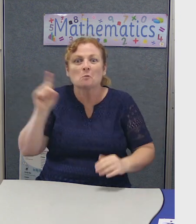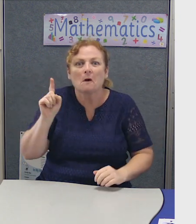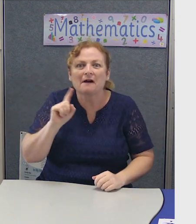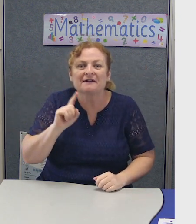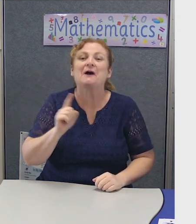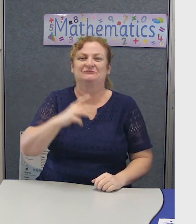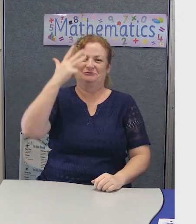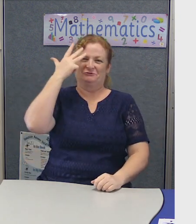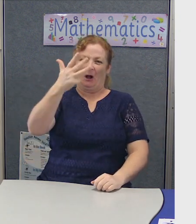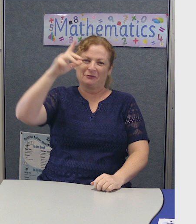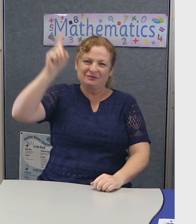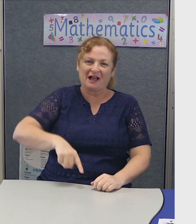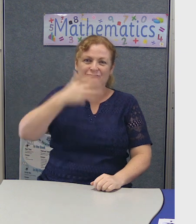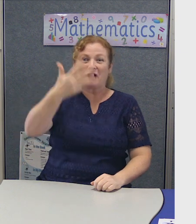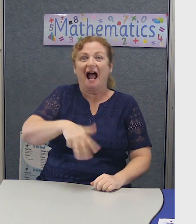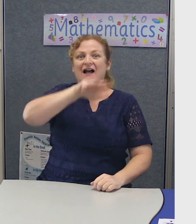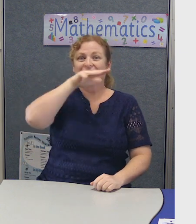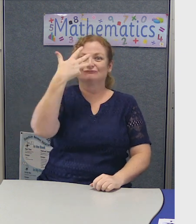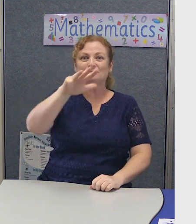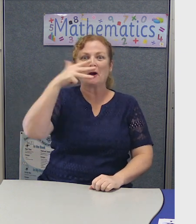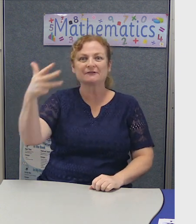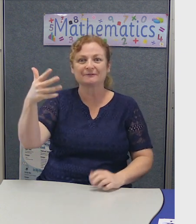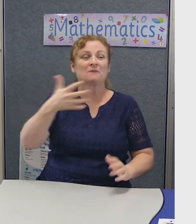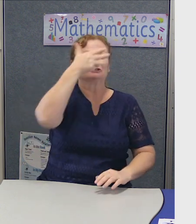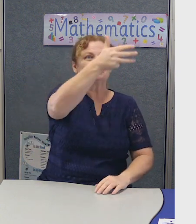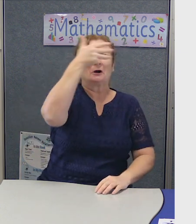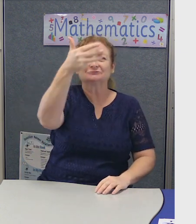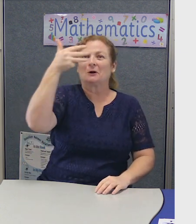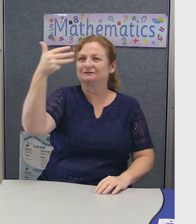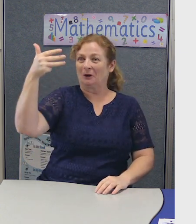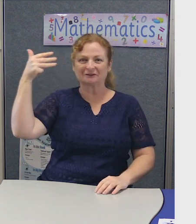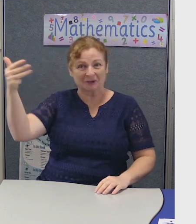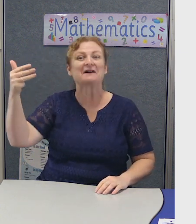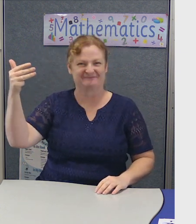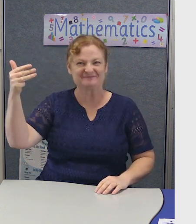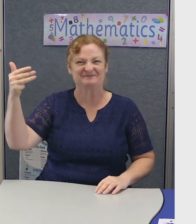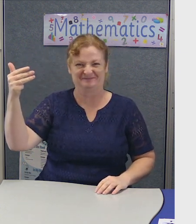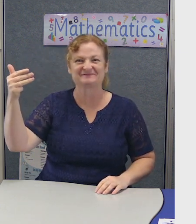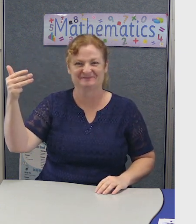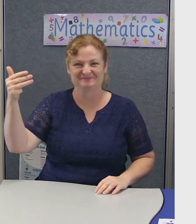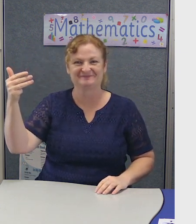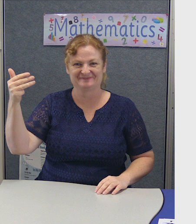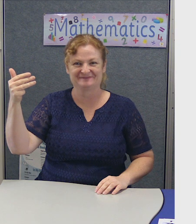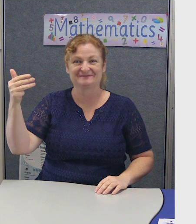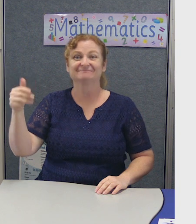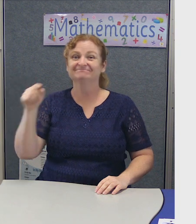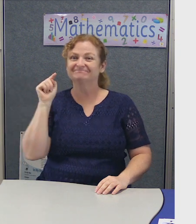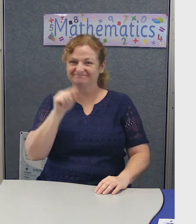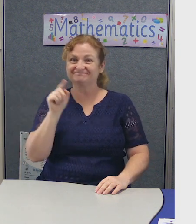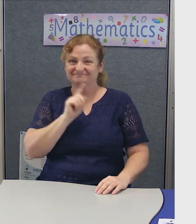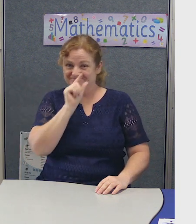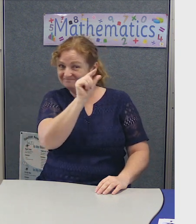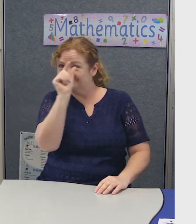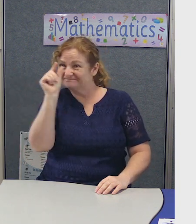9,999. it has digits in